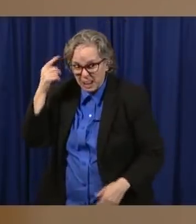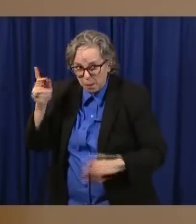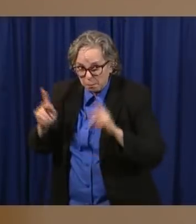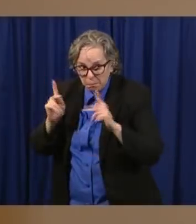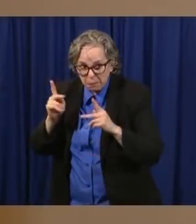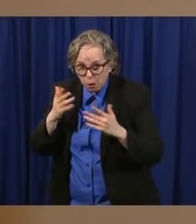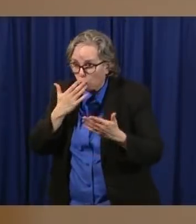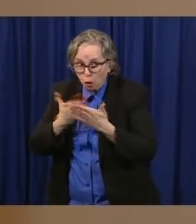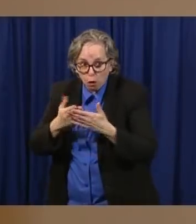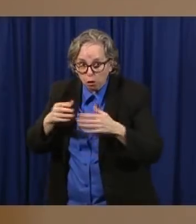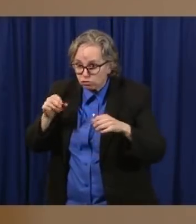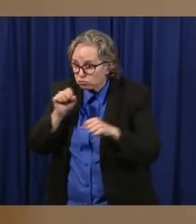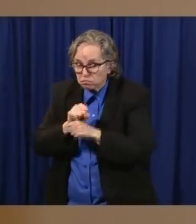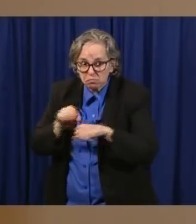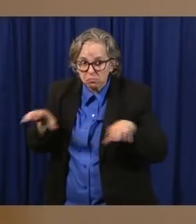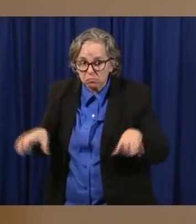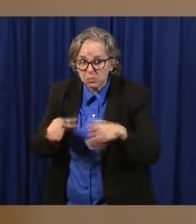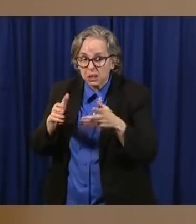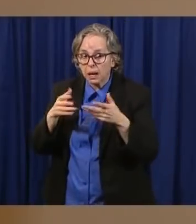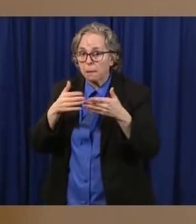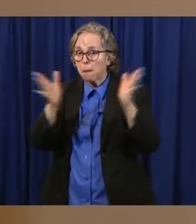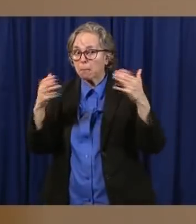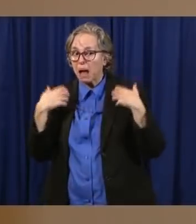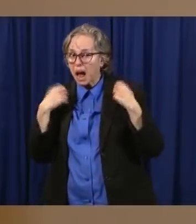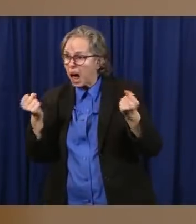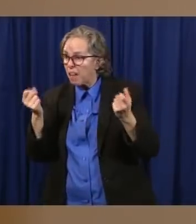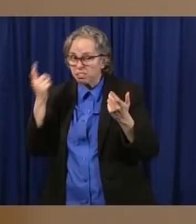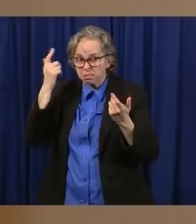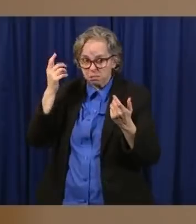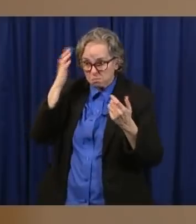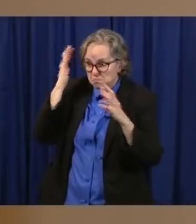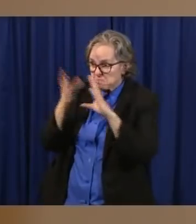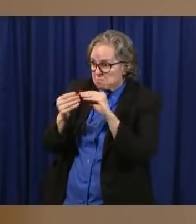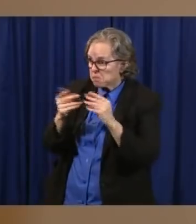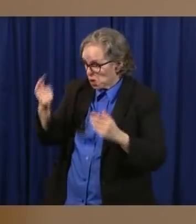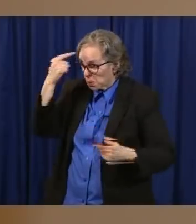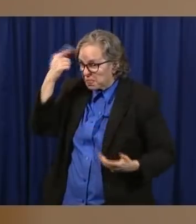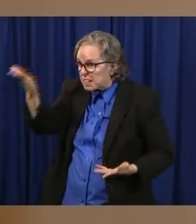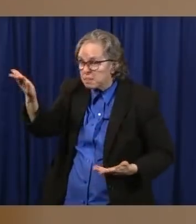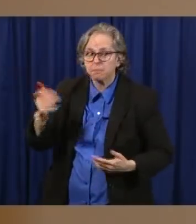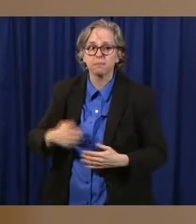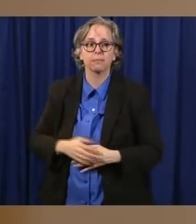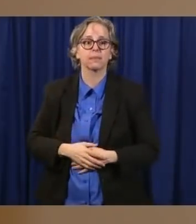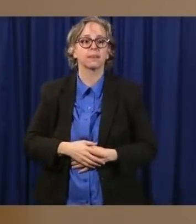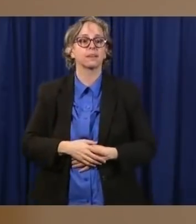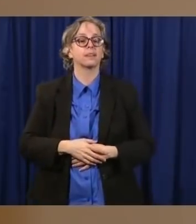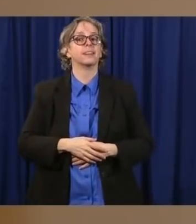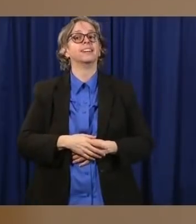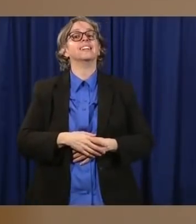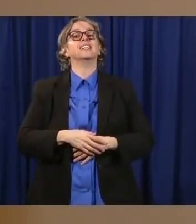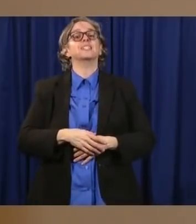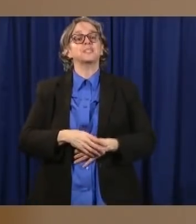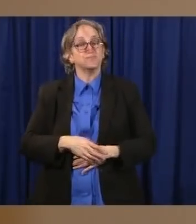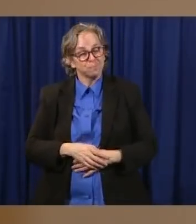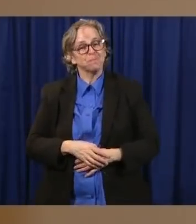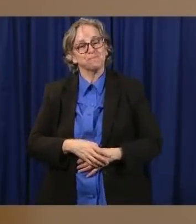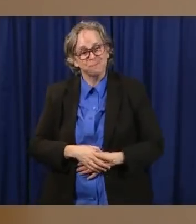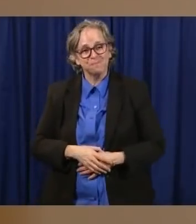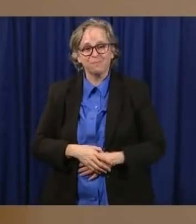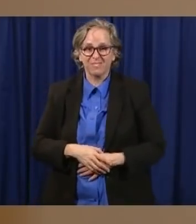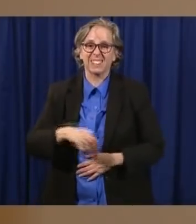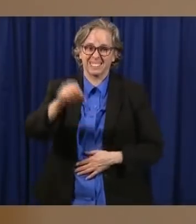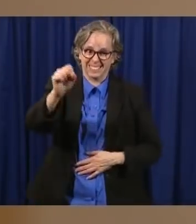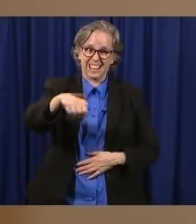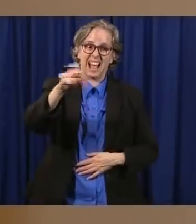health messaging, and how could we do better? Well, very good. And some of the early